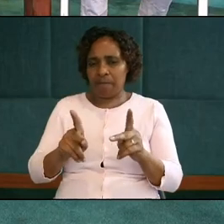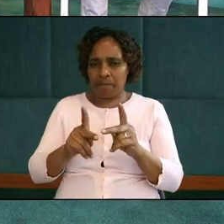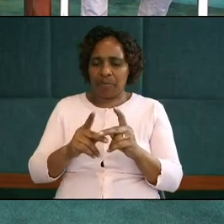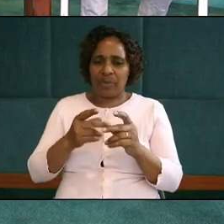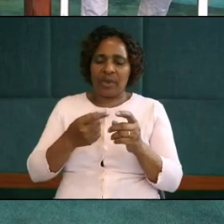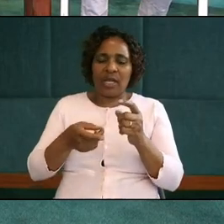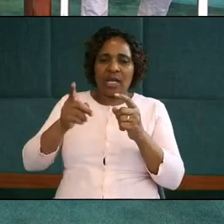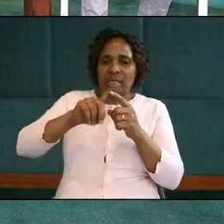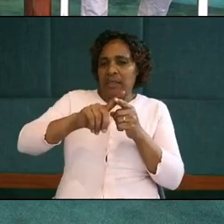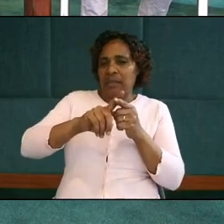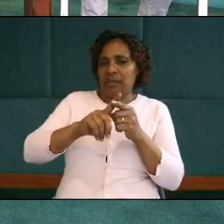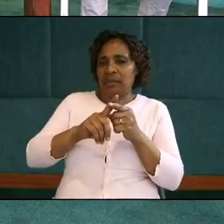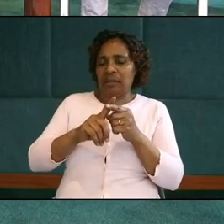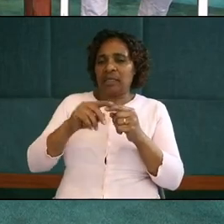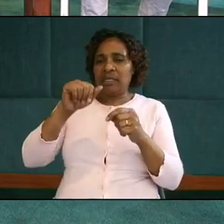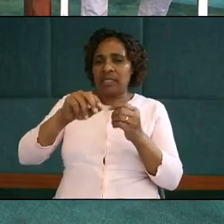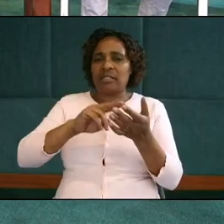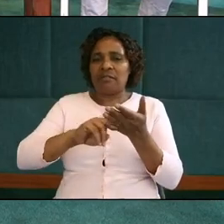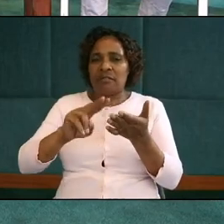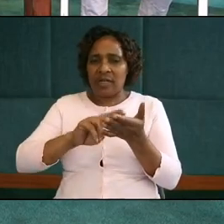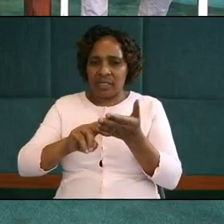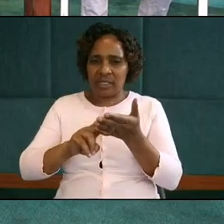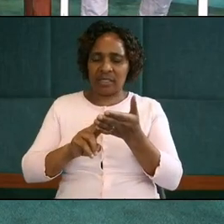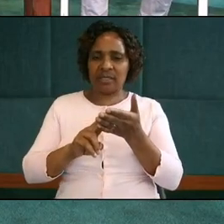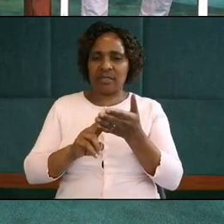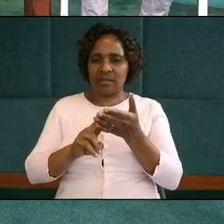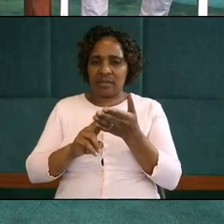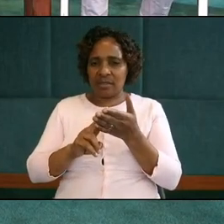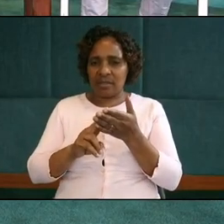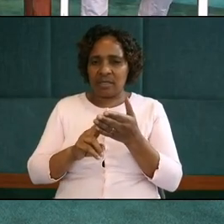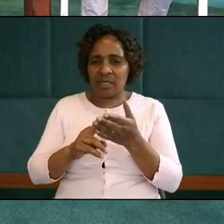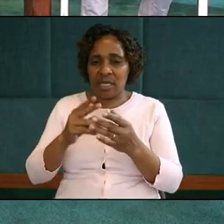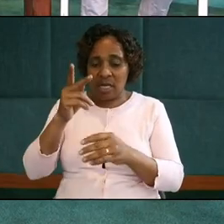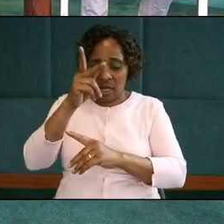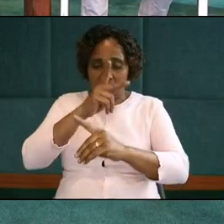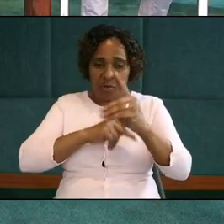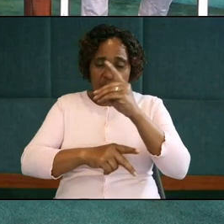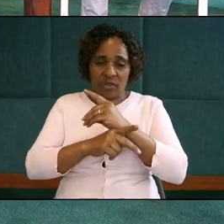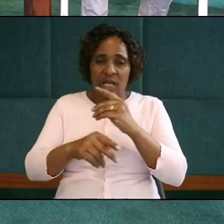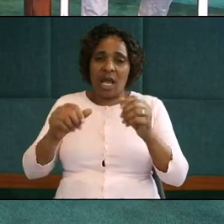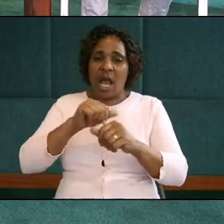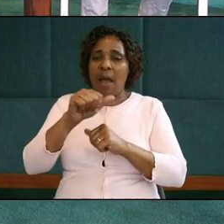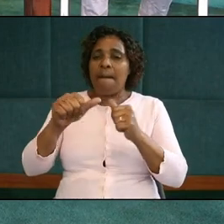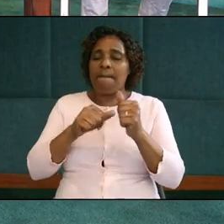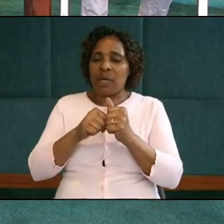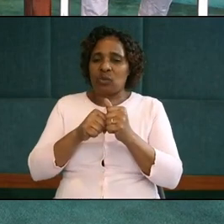Go ahead. This verse has reminded me of something I read in the Spirit of Prophecy. It was about,